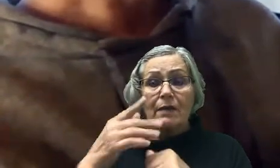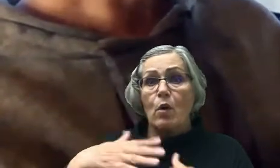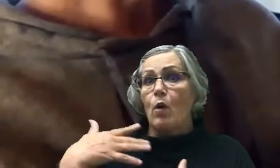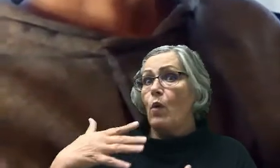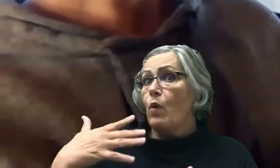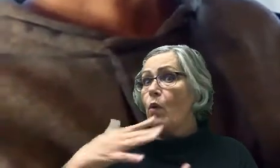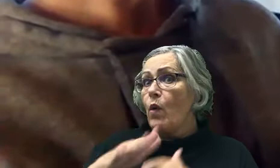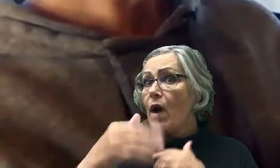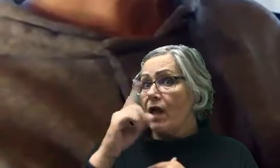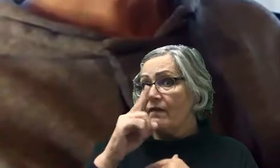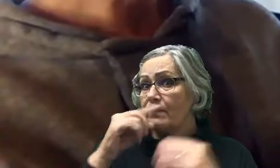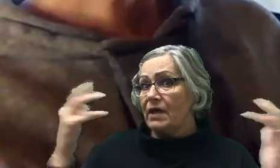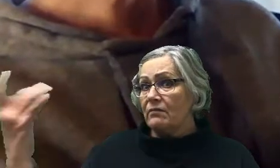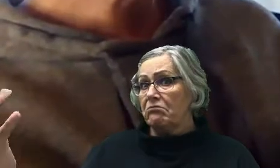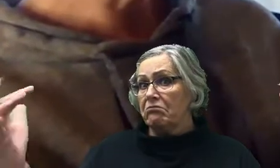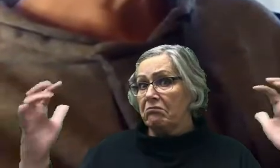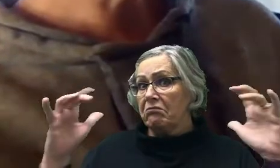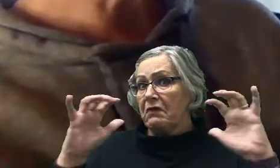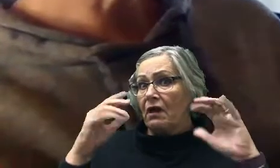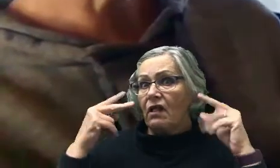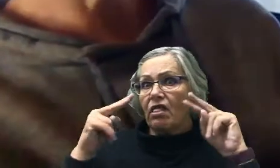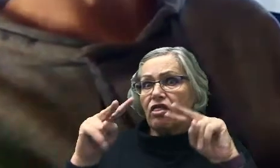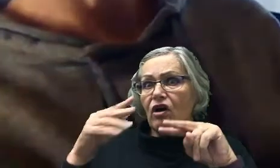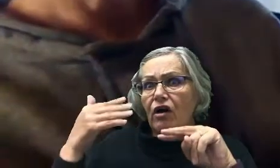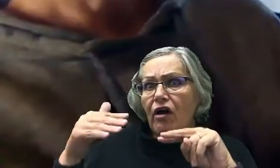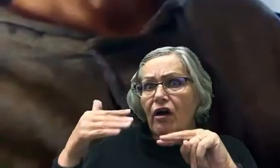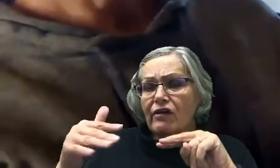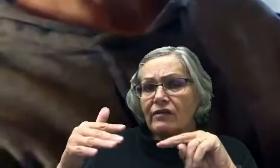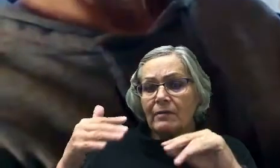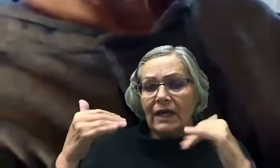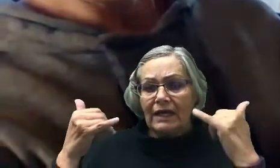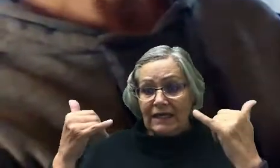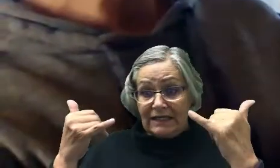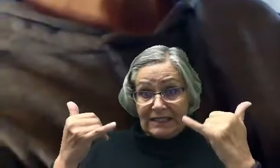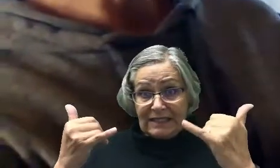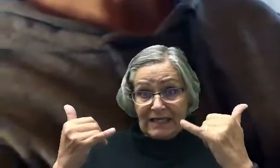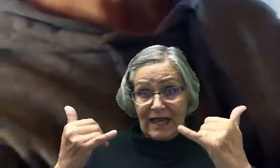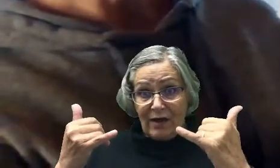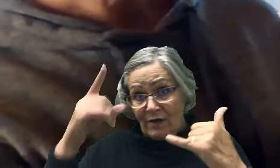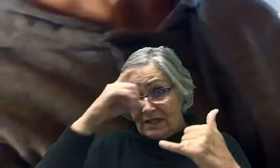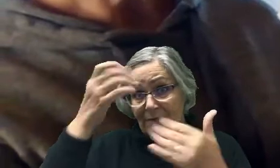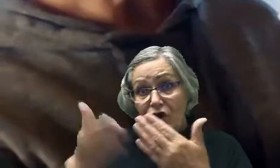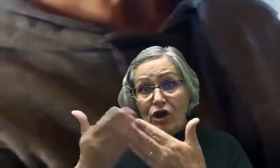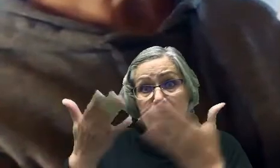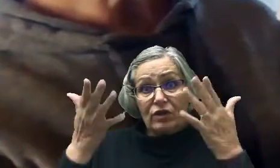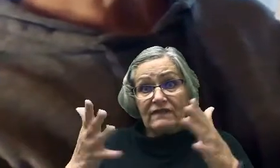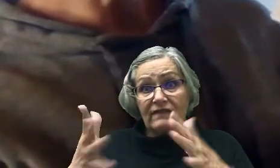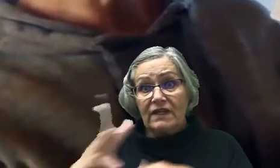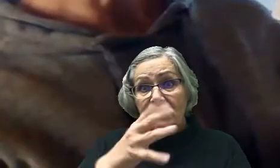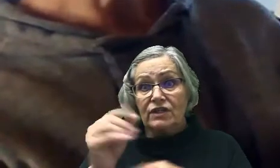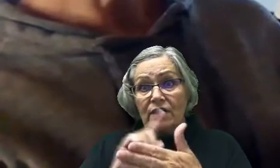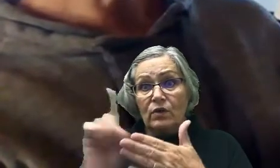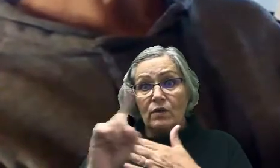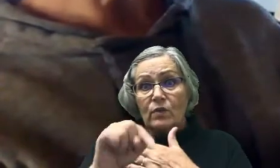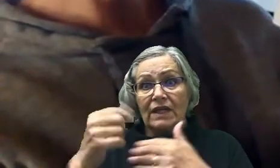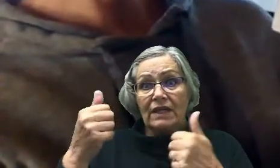and at night all the field mice gathered round to do the same thing. And by now, summer was almost over, and